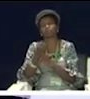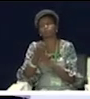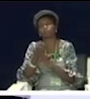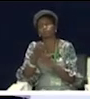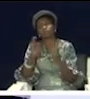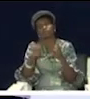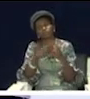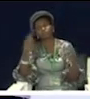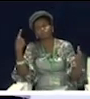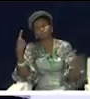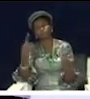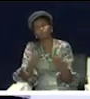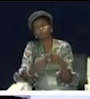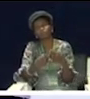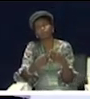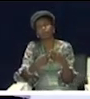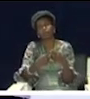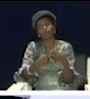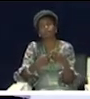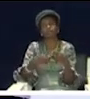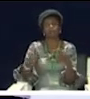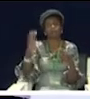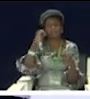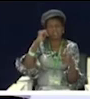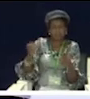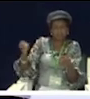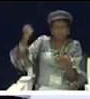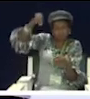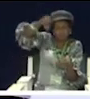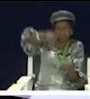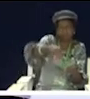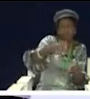And then he plugged in something.